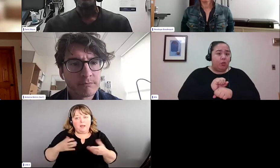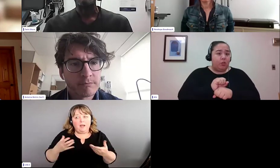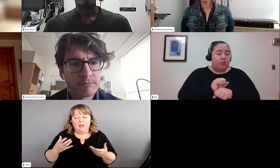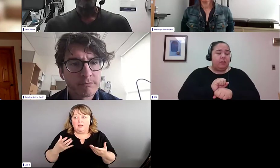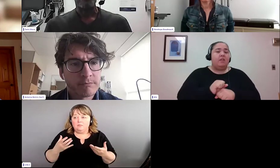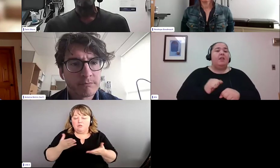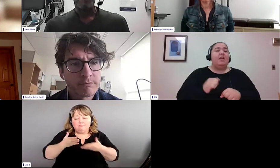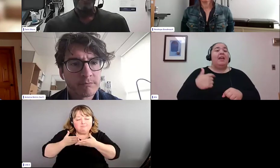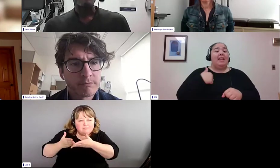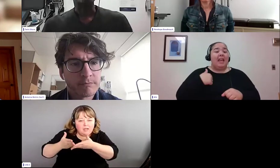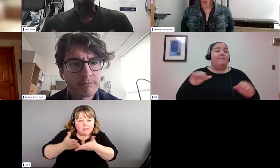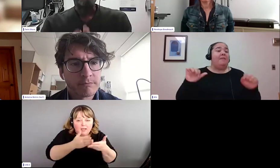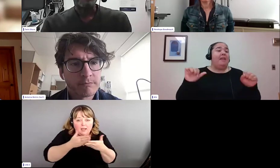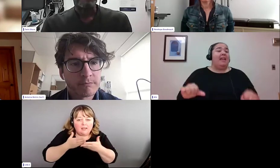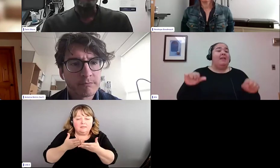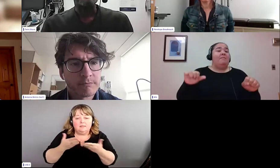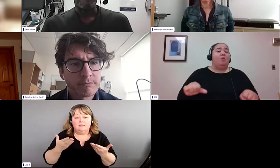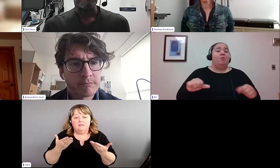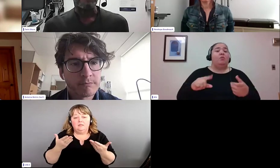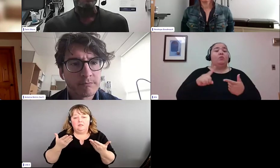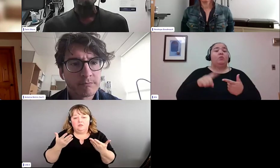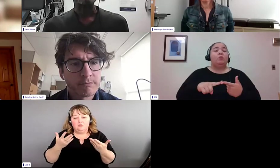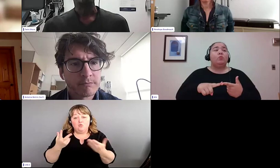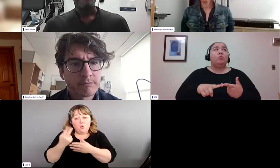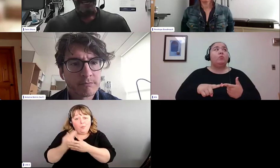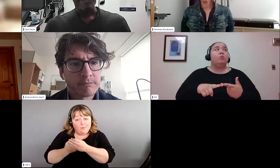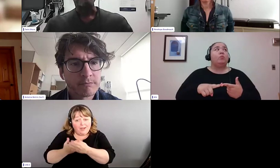I'm able to